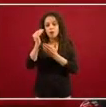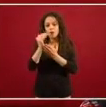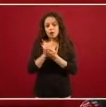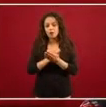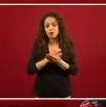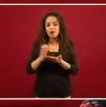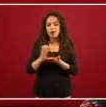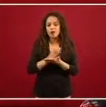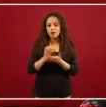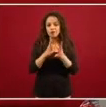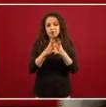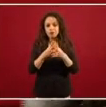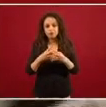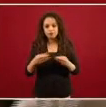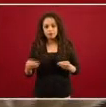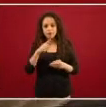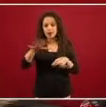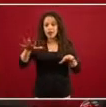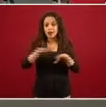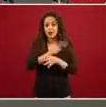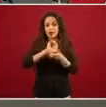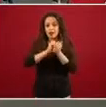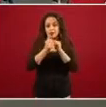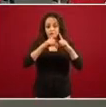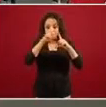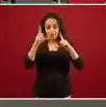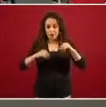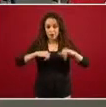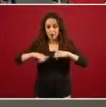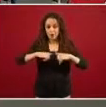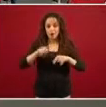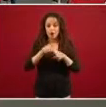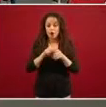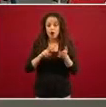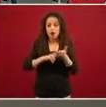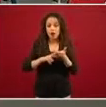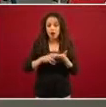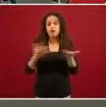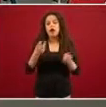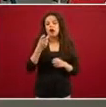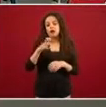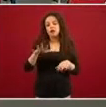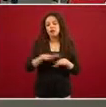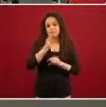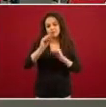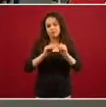controlled, then we will consider lifting restrictions there.